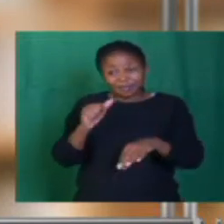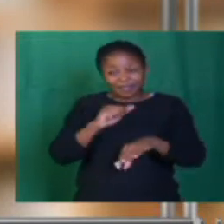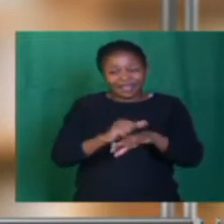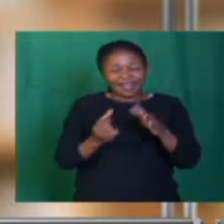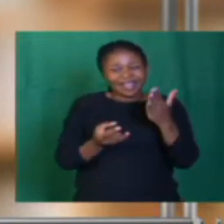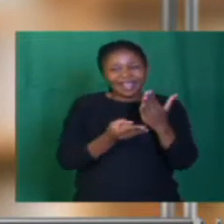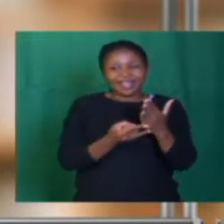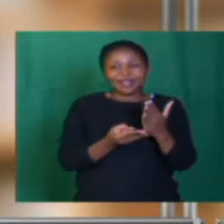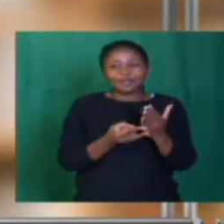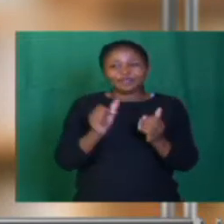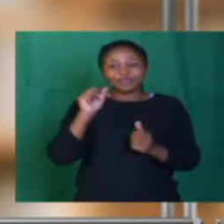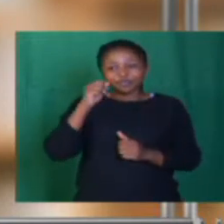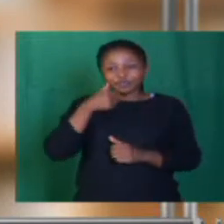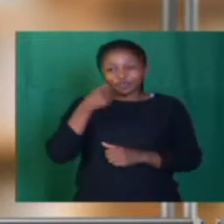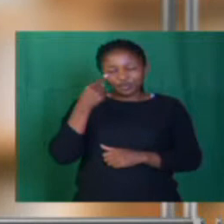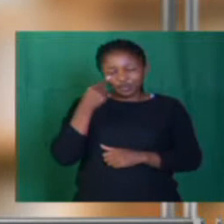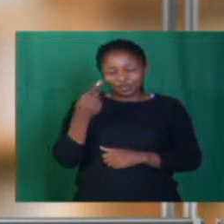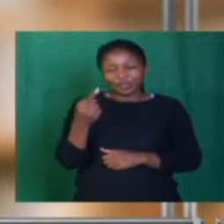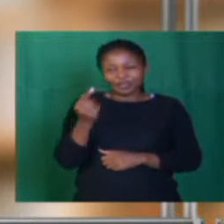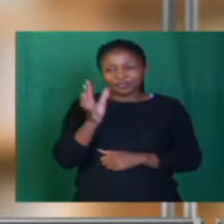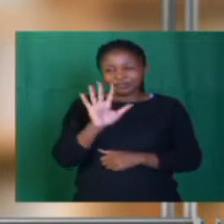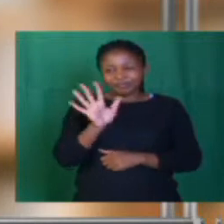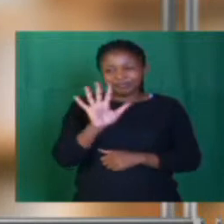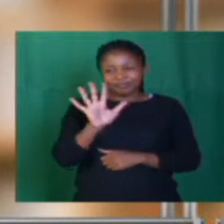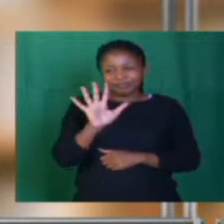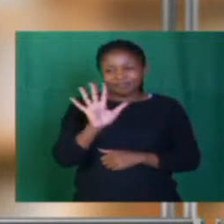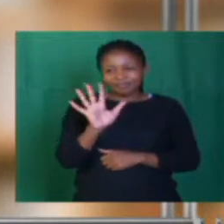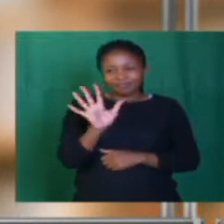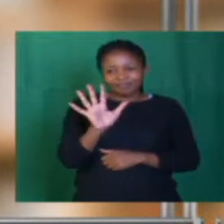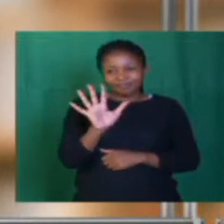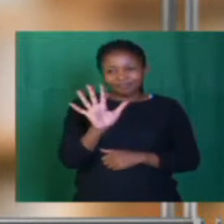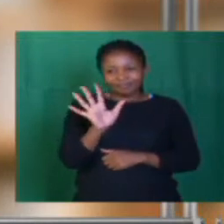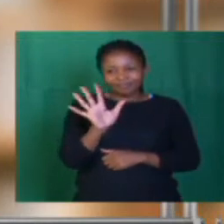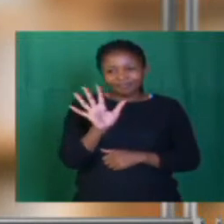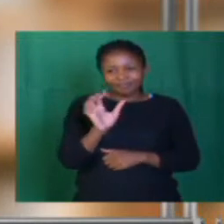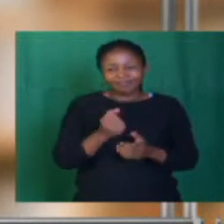guys tomorrow. Stay safe and stay at home. Goodbye and God bless